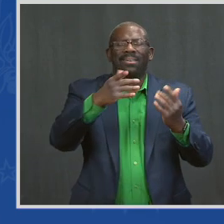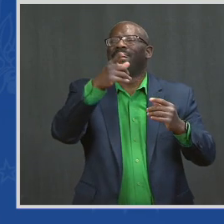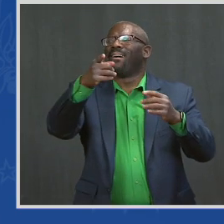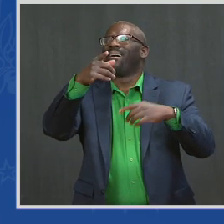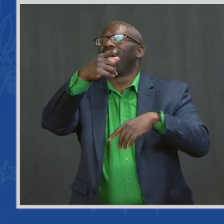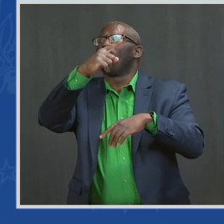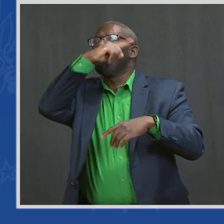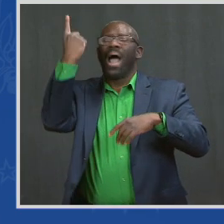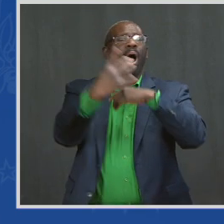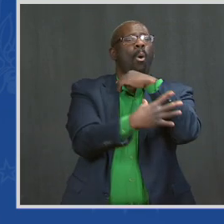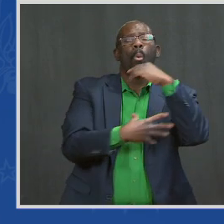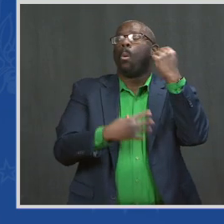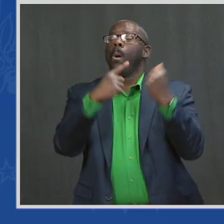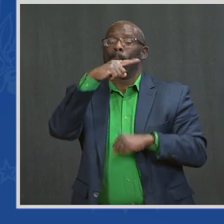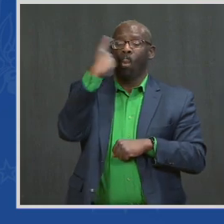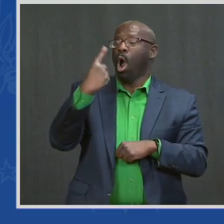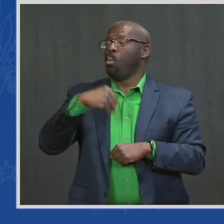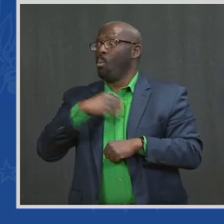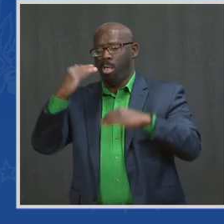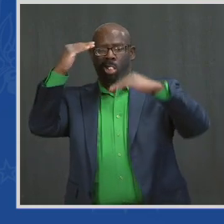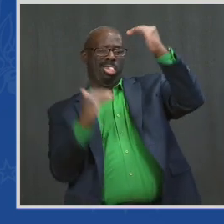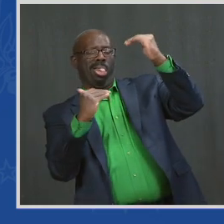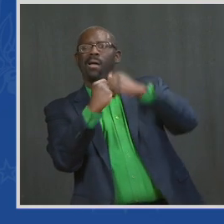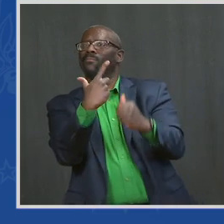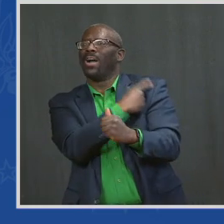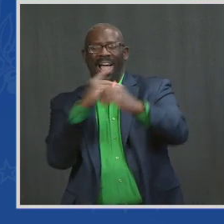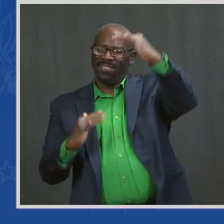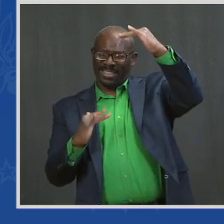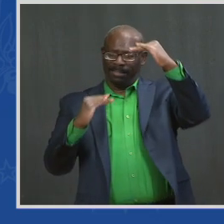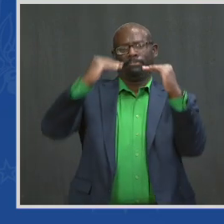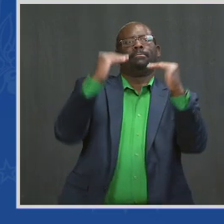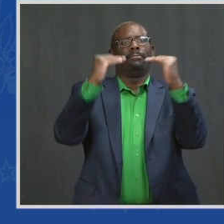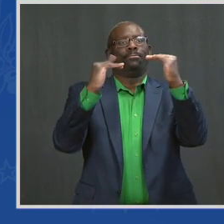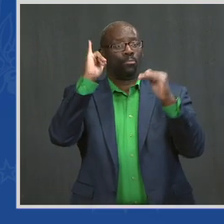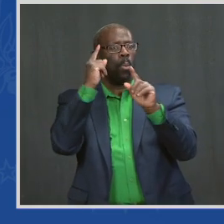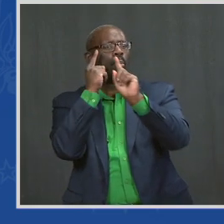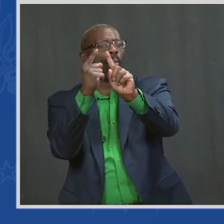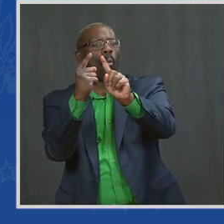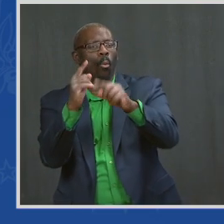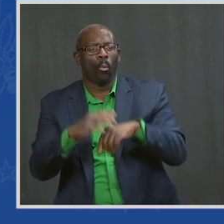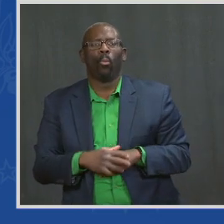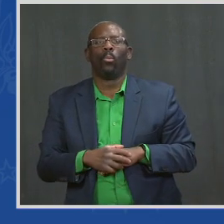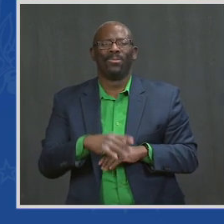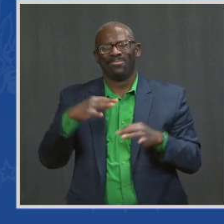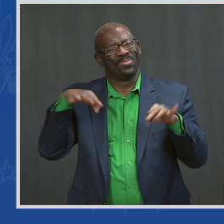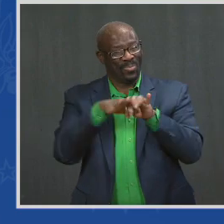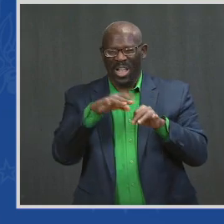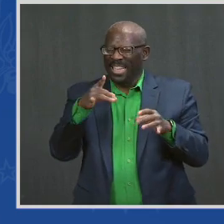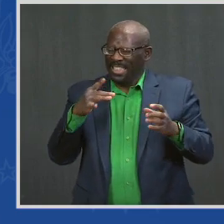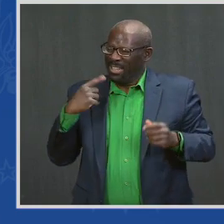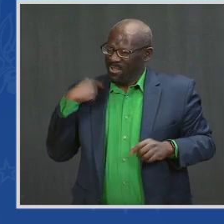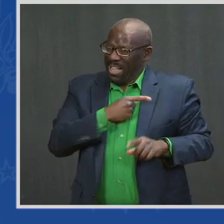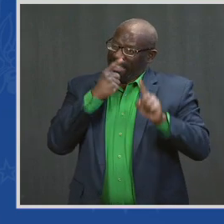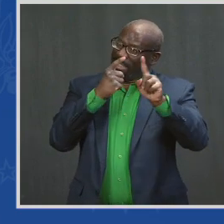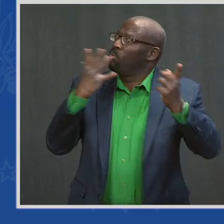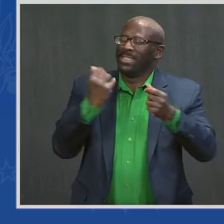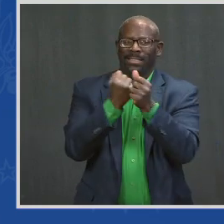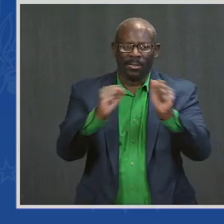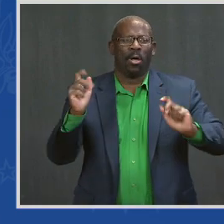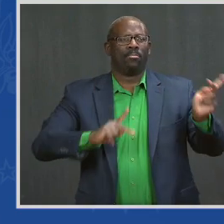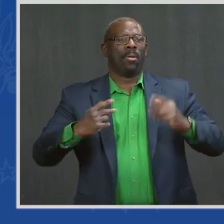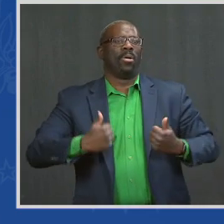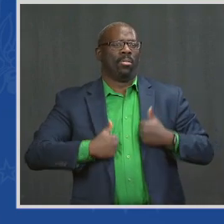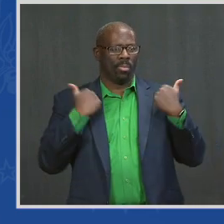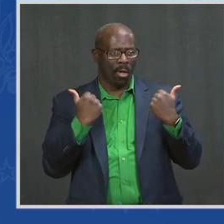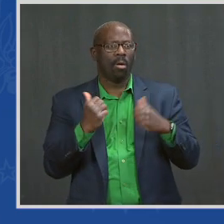more we can do that, the more we can save lives. Today also marks the sixth anniversary of the tragic deaths at